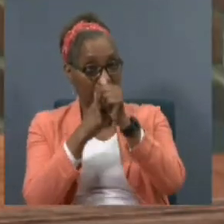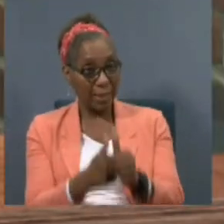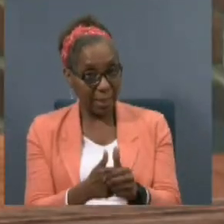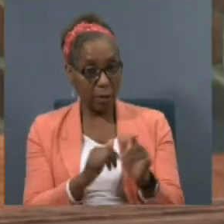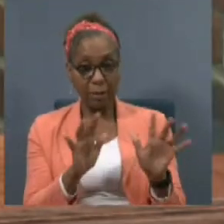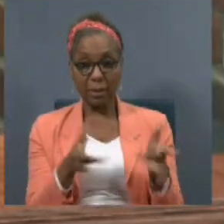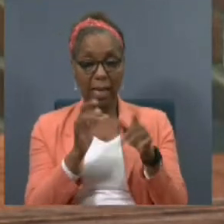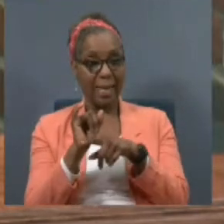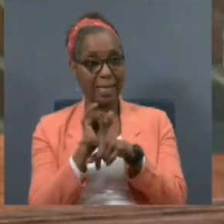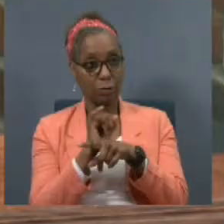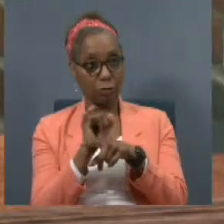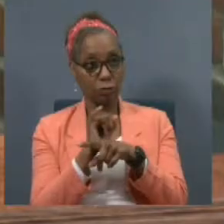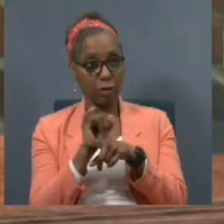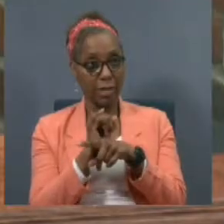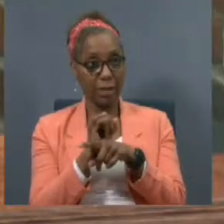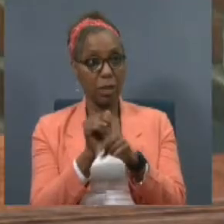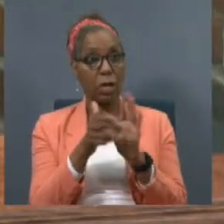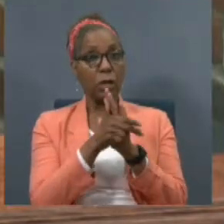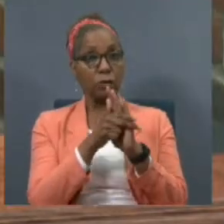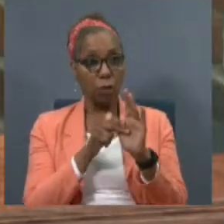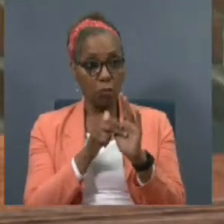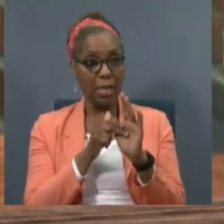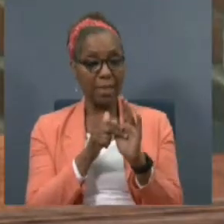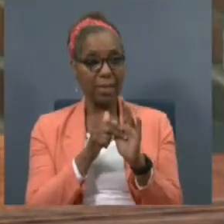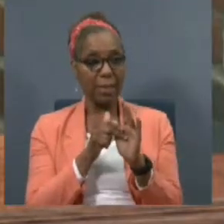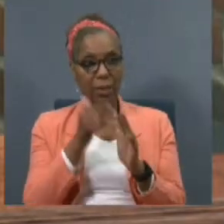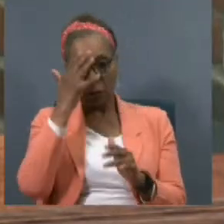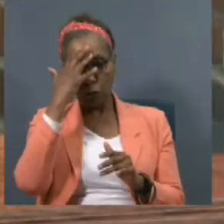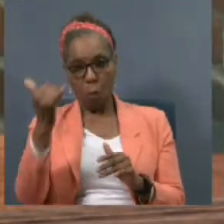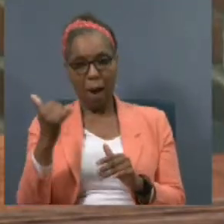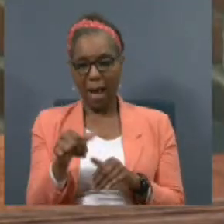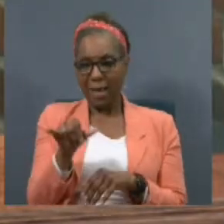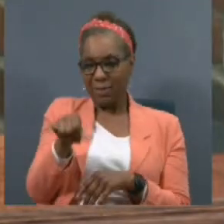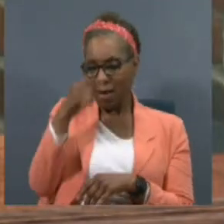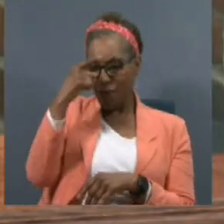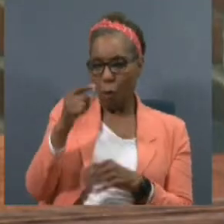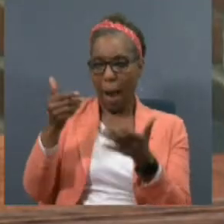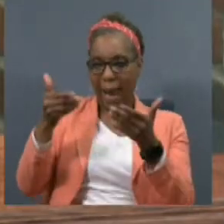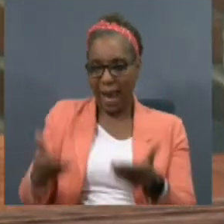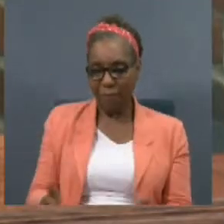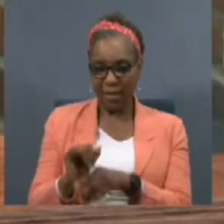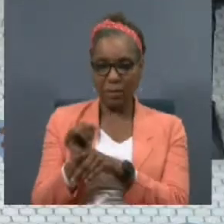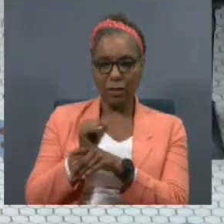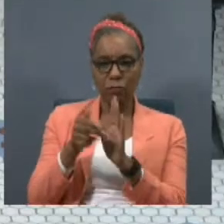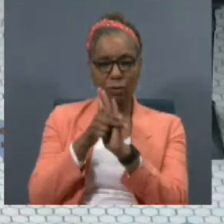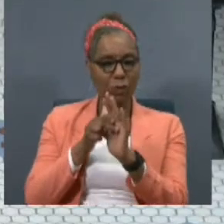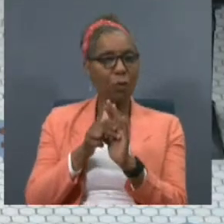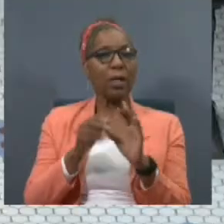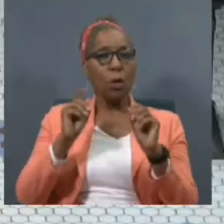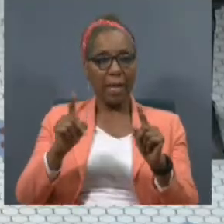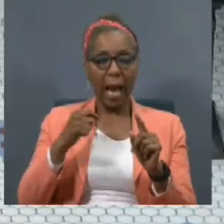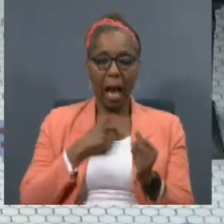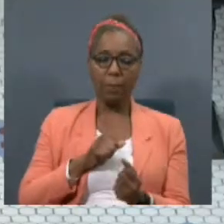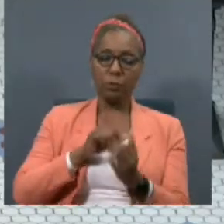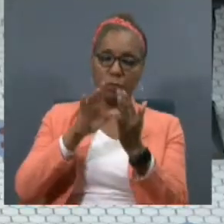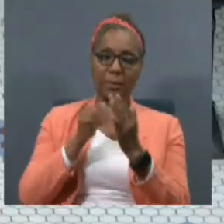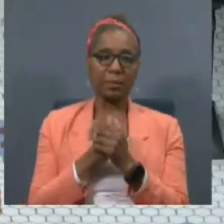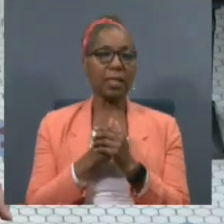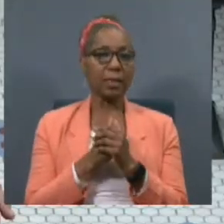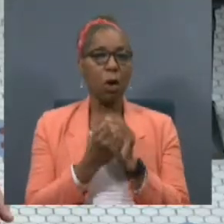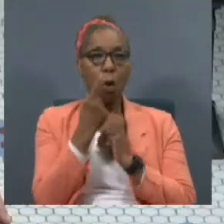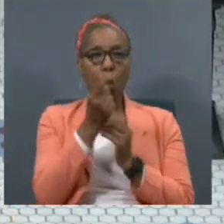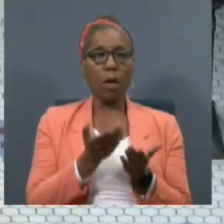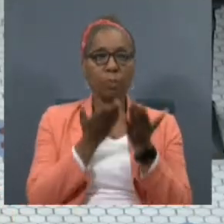light industrial zoning, why is this for heavy industrial zoning? Yes, sir. So I'm addressing